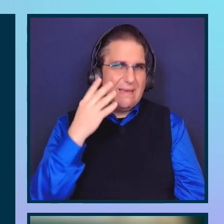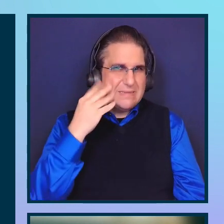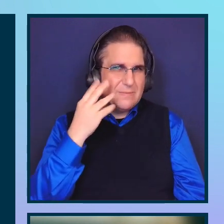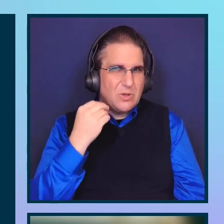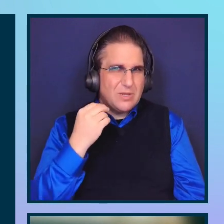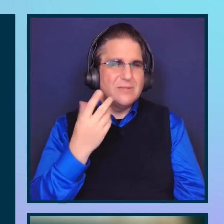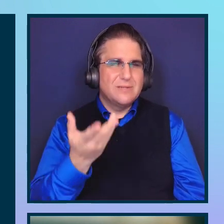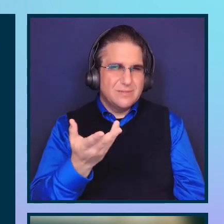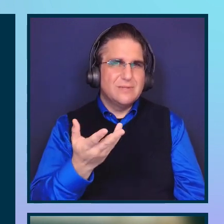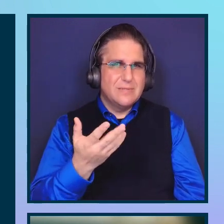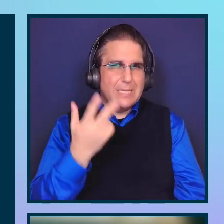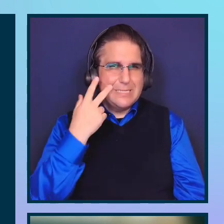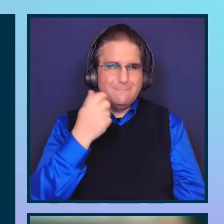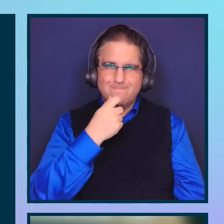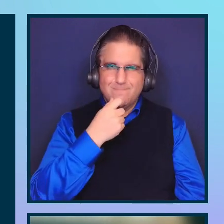people to